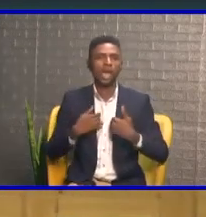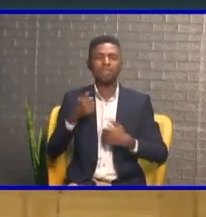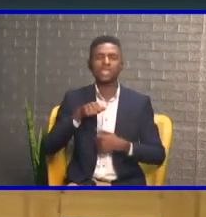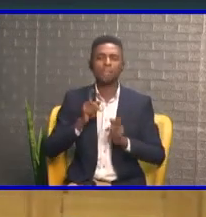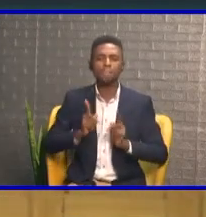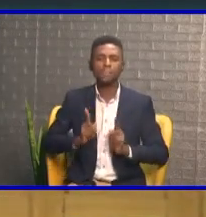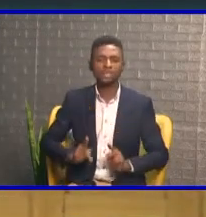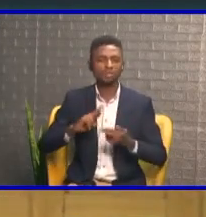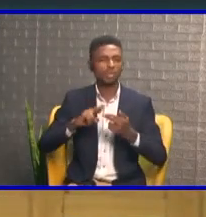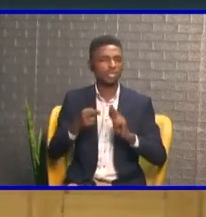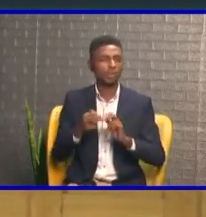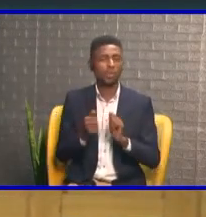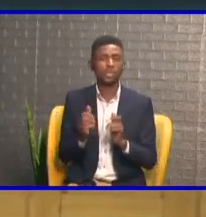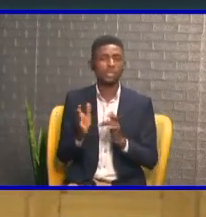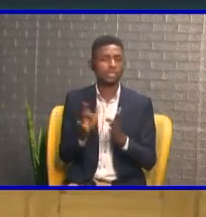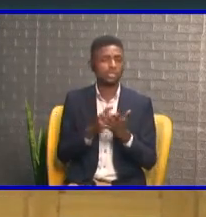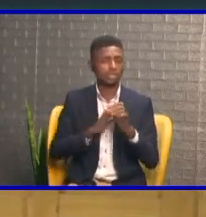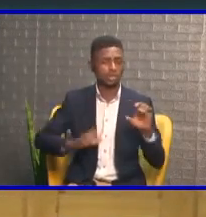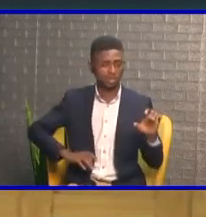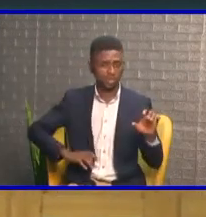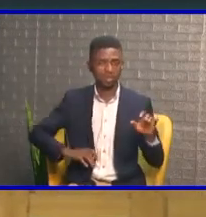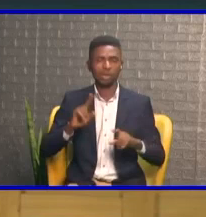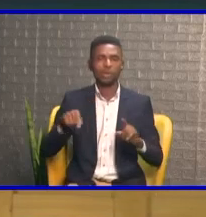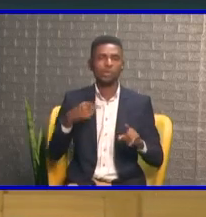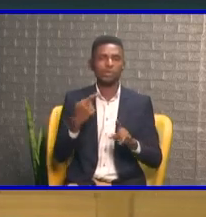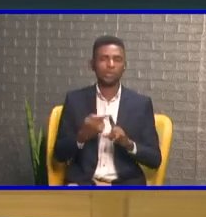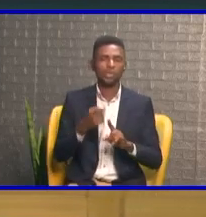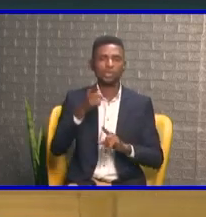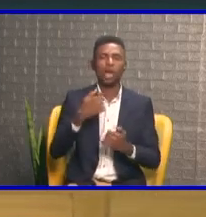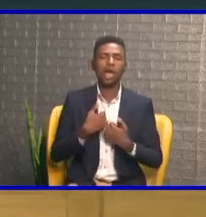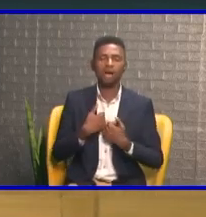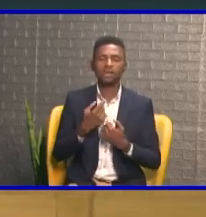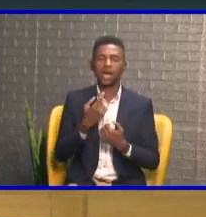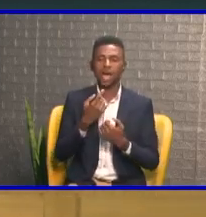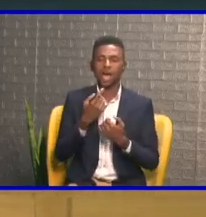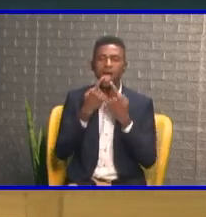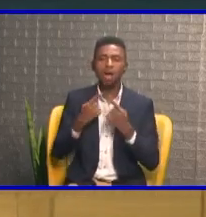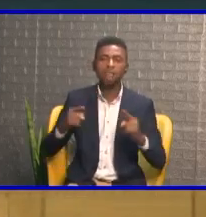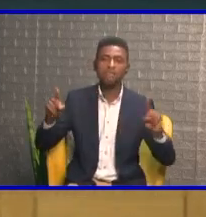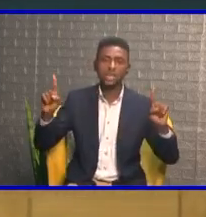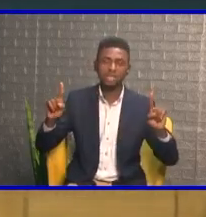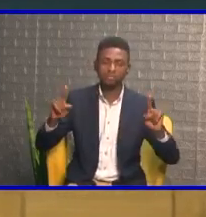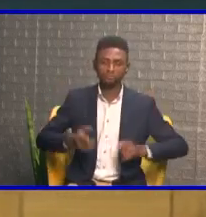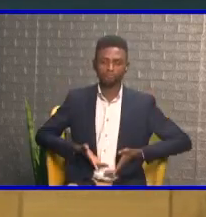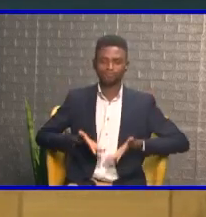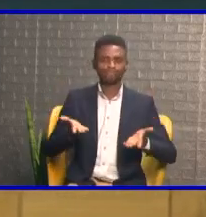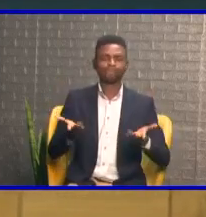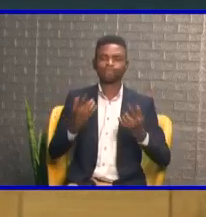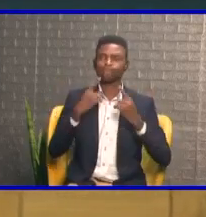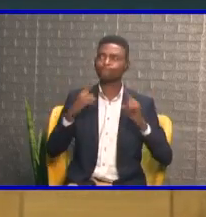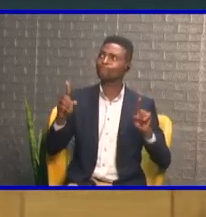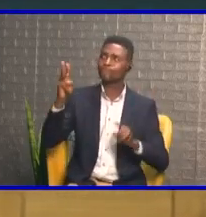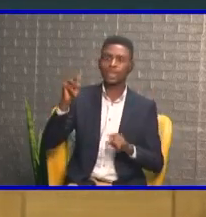personal relationship with Jesus where you have confessed him as your personal Lord